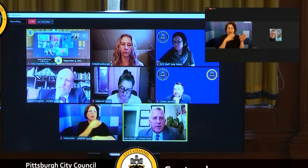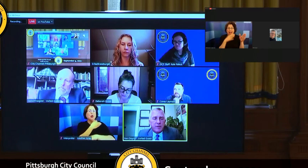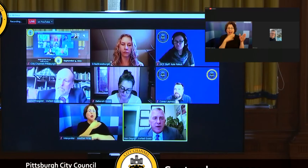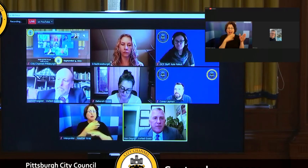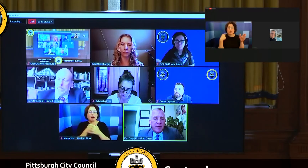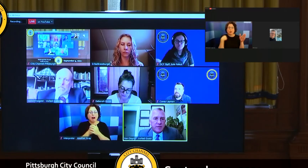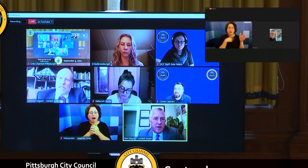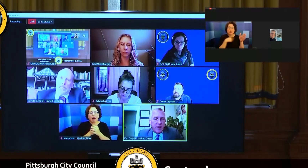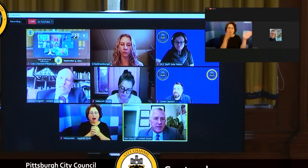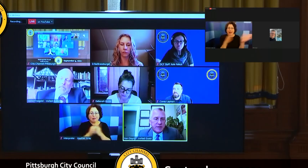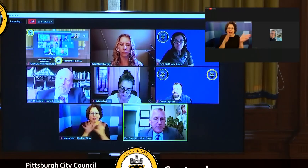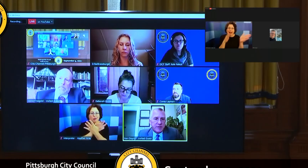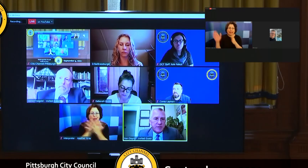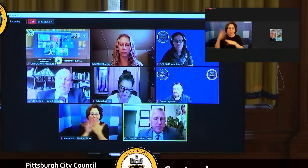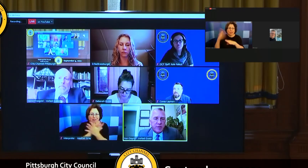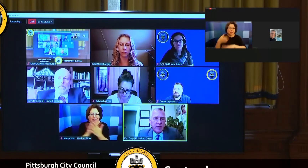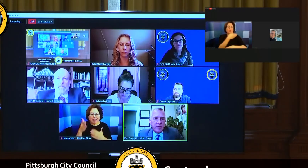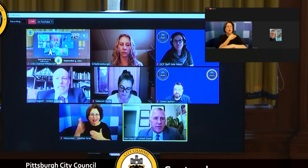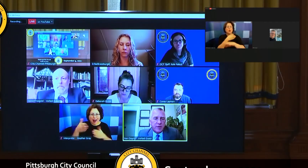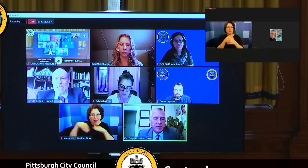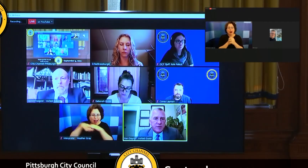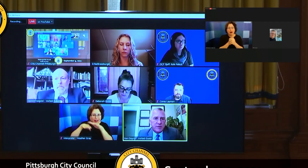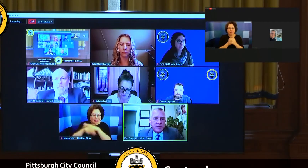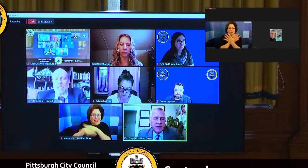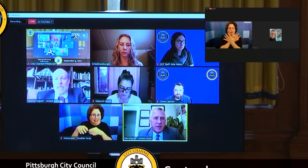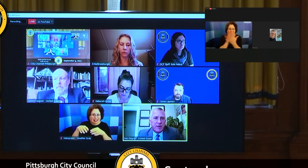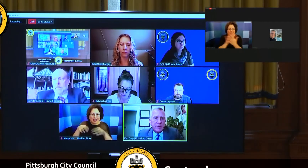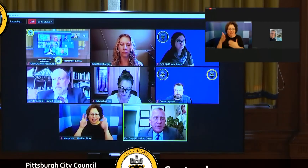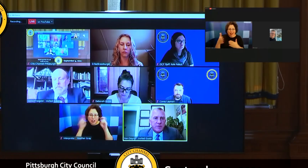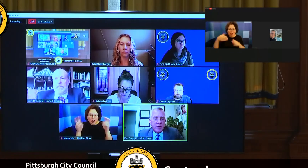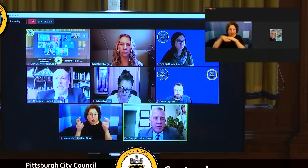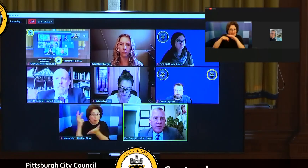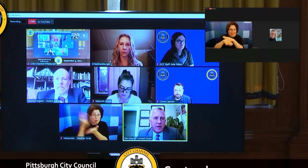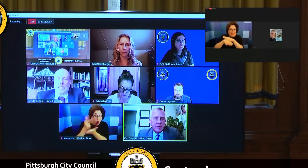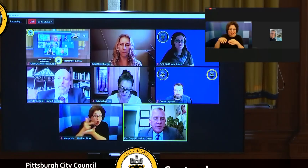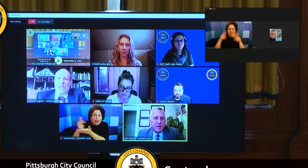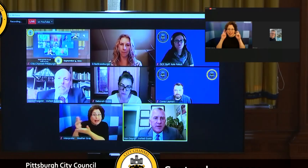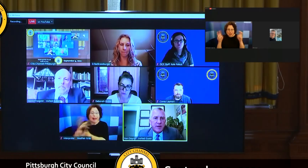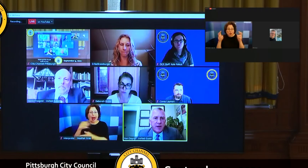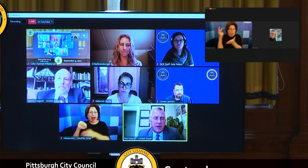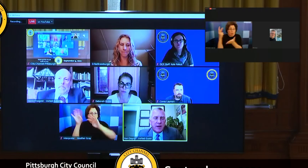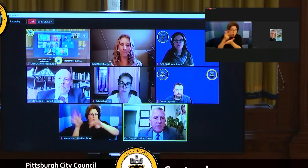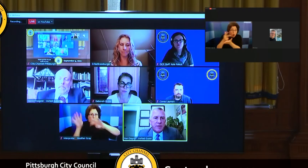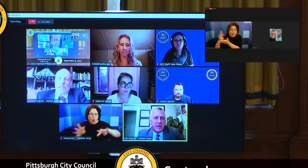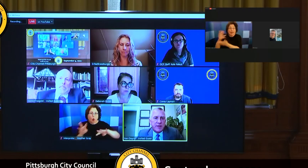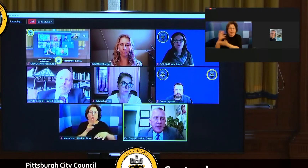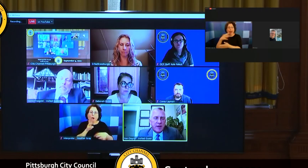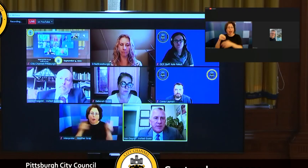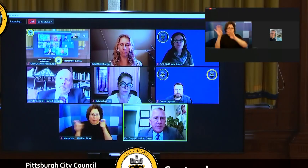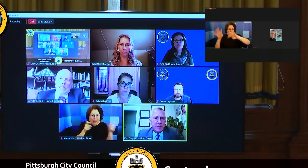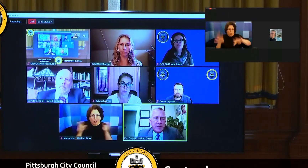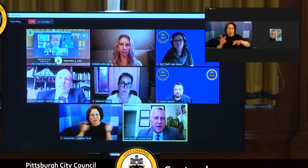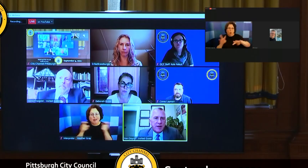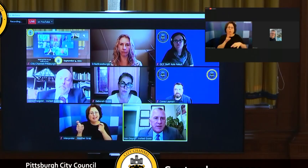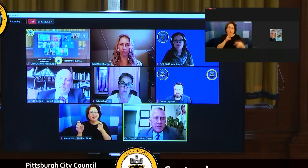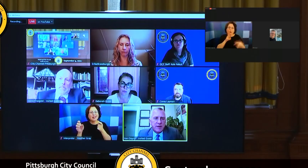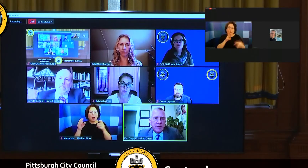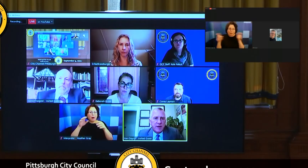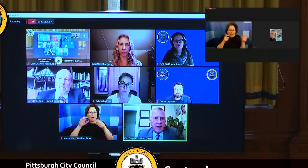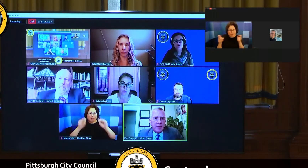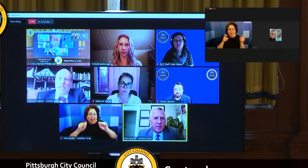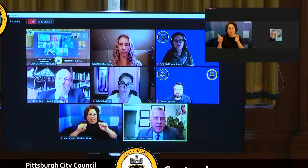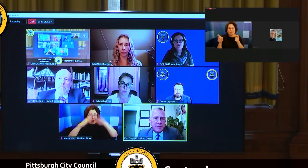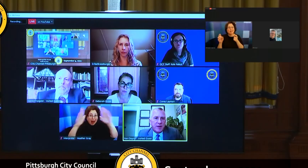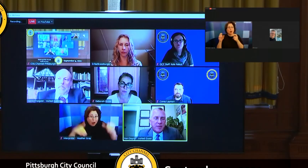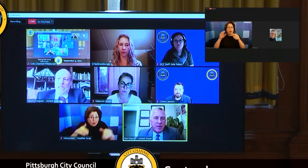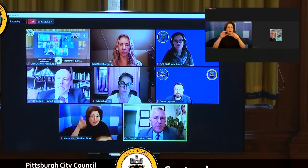the traffic and access issues for parking, but also sustainability, stormwater management, and even potentially housing in that context.